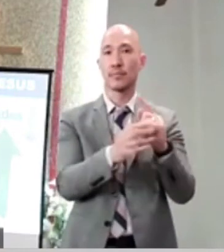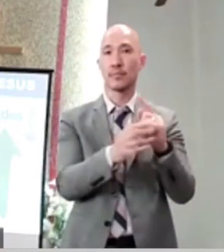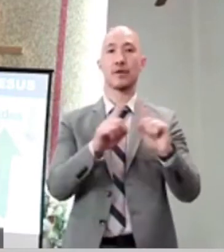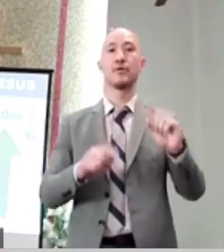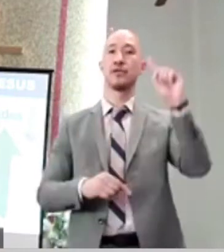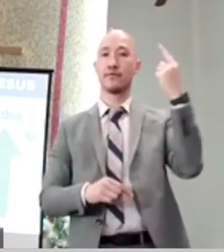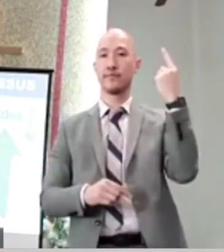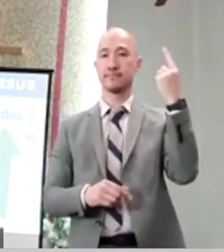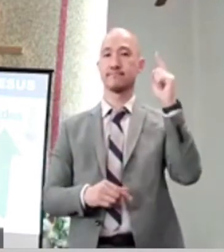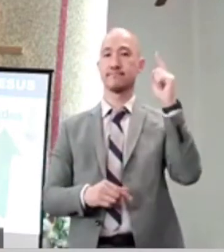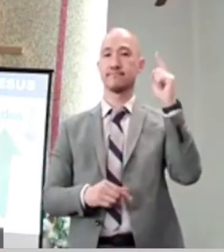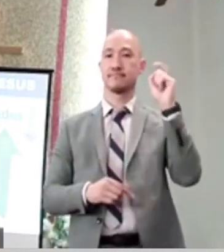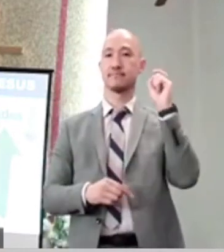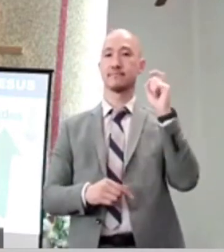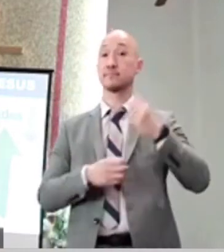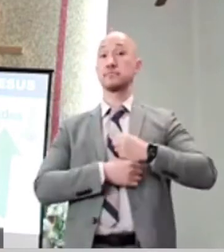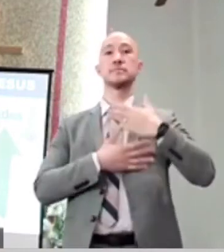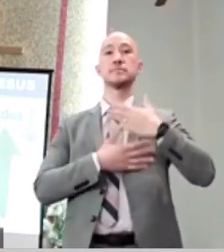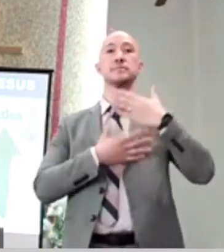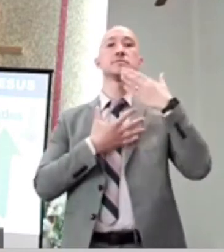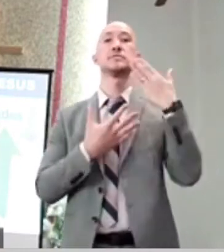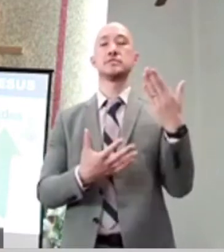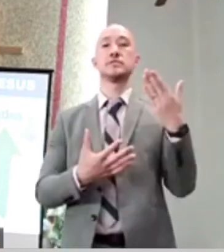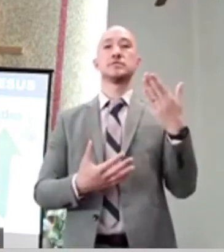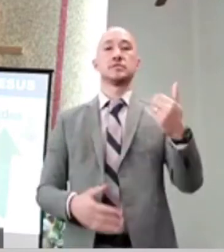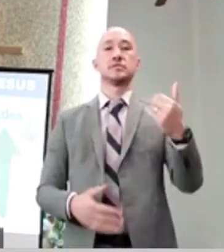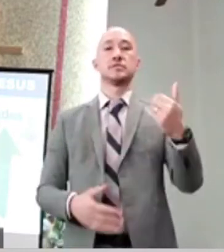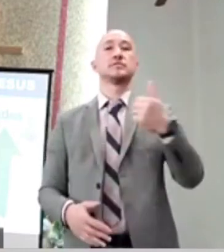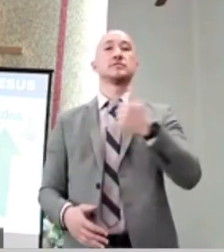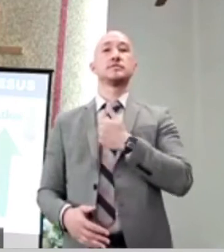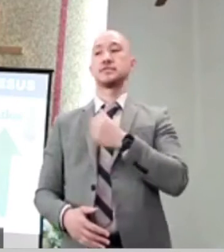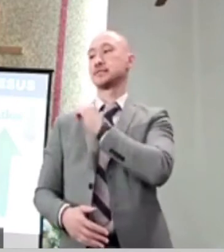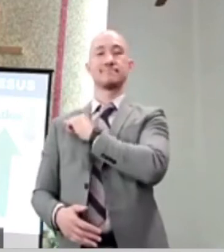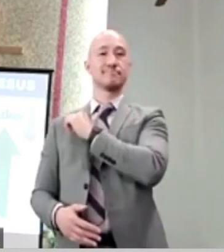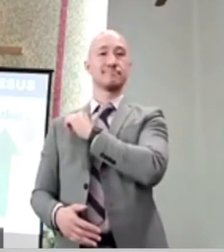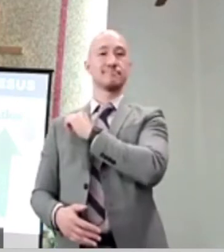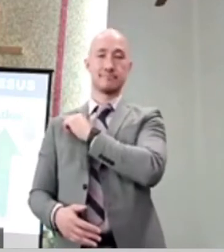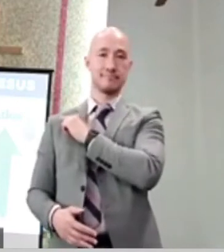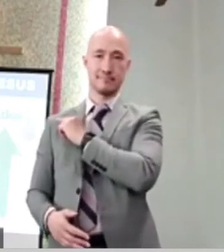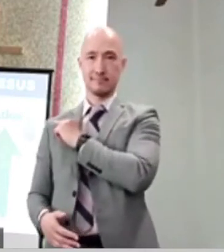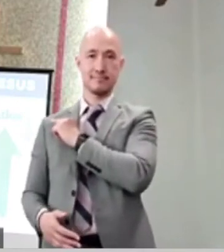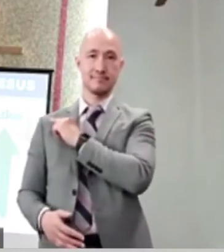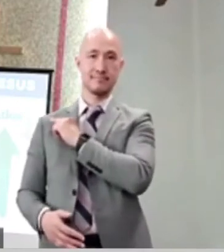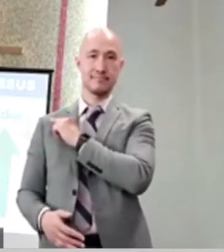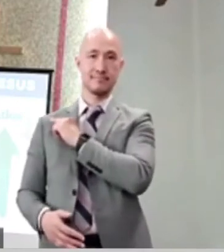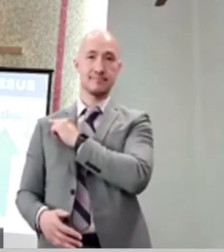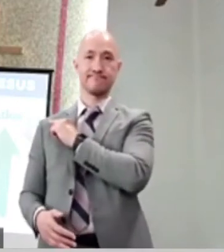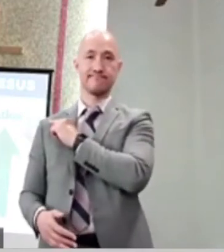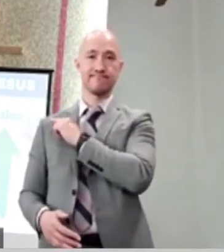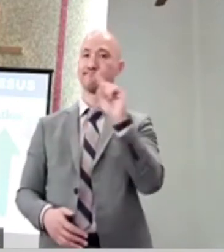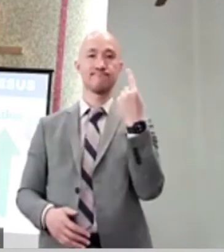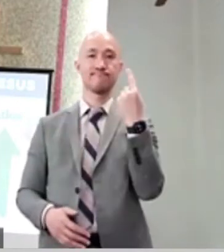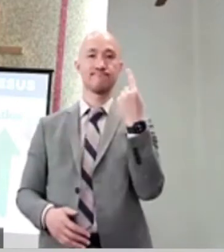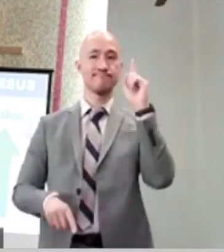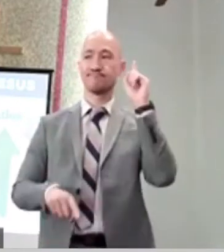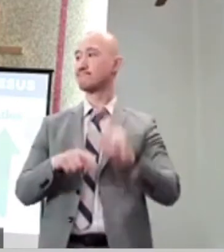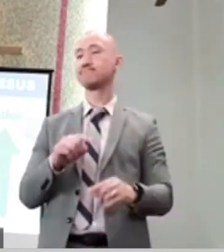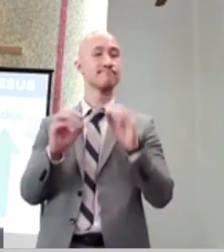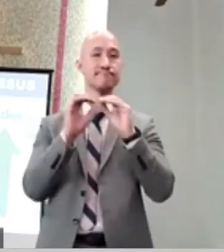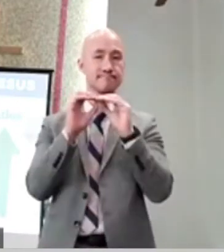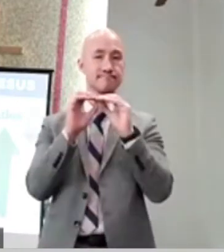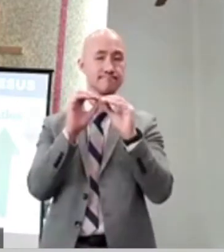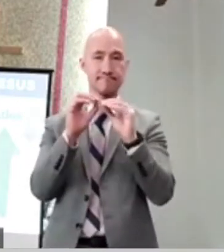to acknowledge that we are very sick and that we need a great physician to heal us. We have to be open and honest about that